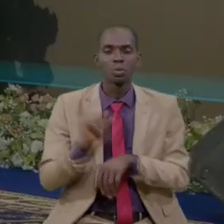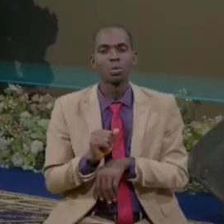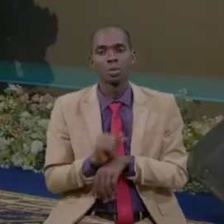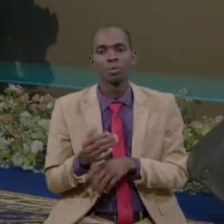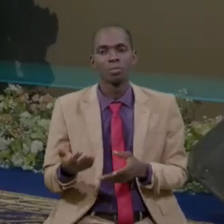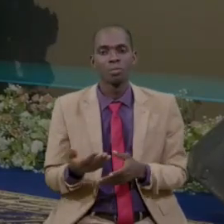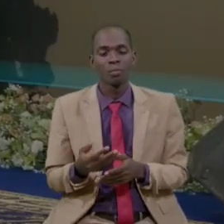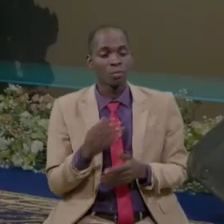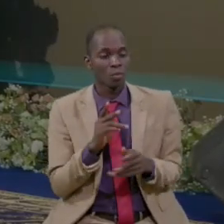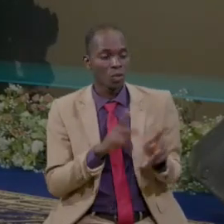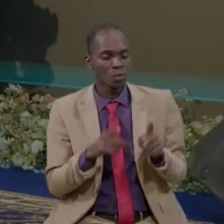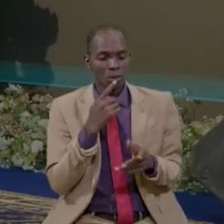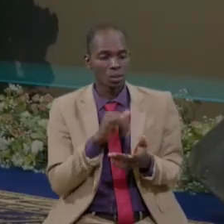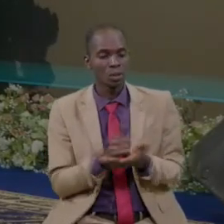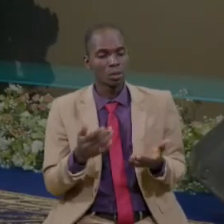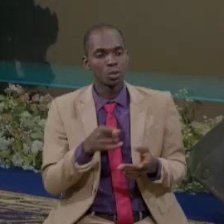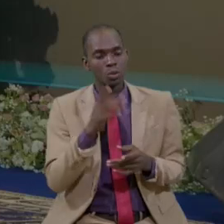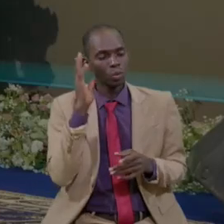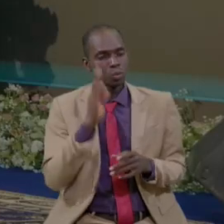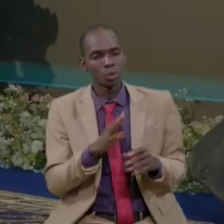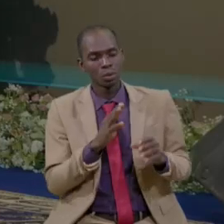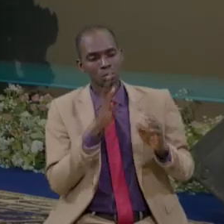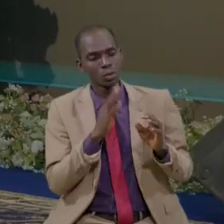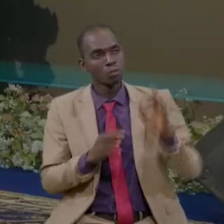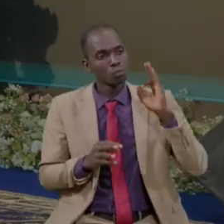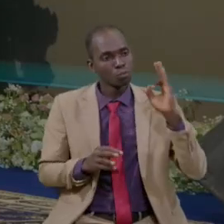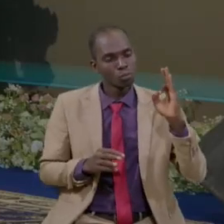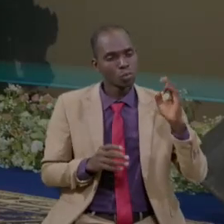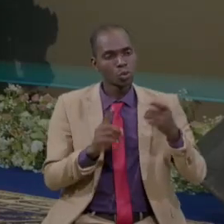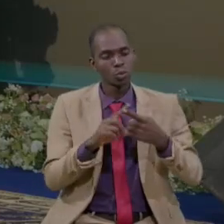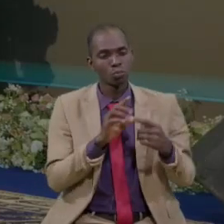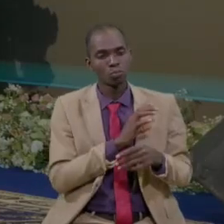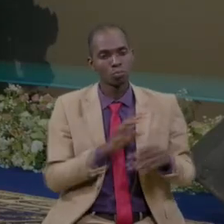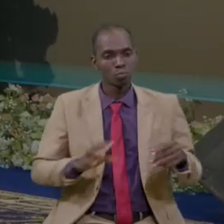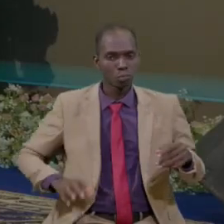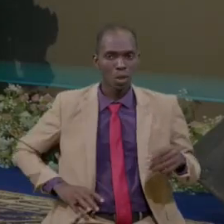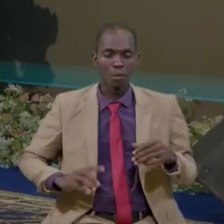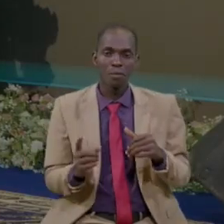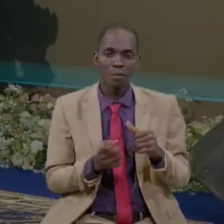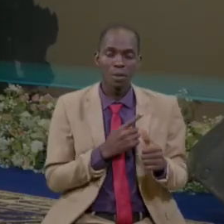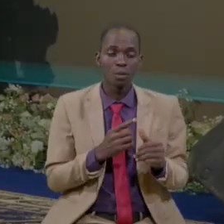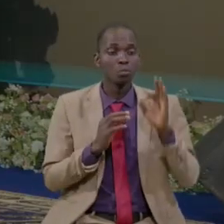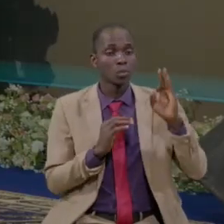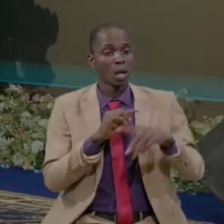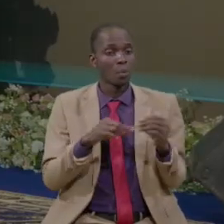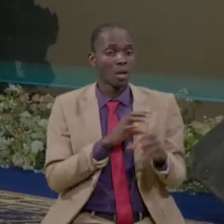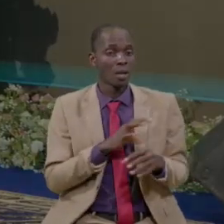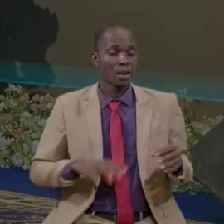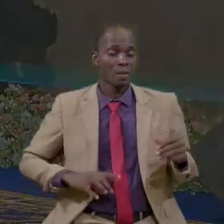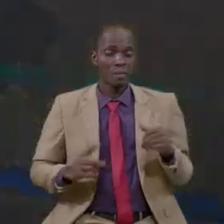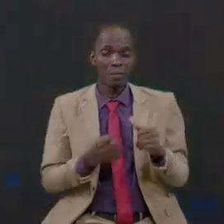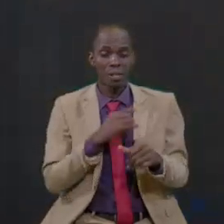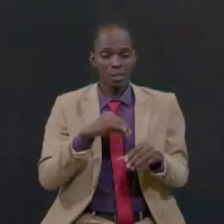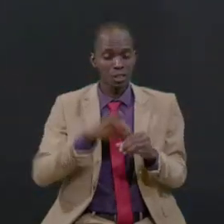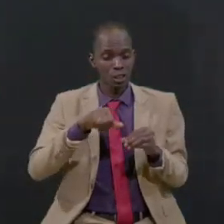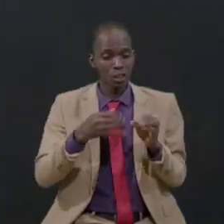be witnesses unto Christ first in Jerusalem, and when you finish, then you